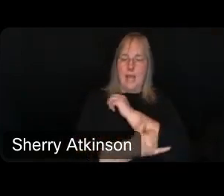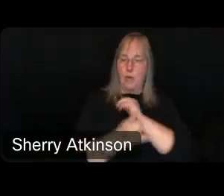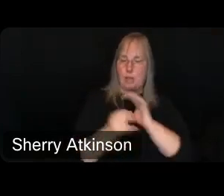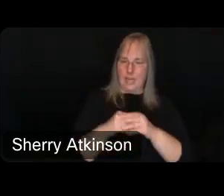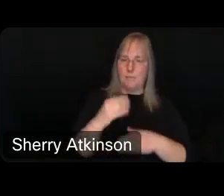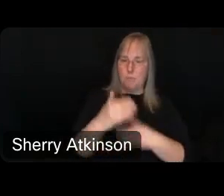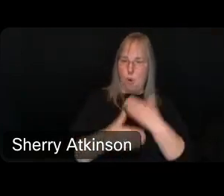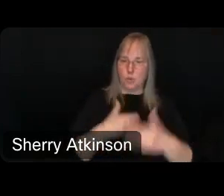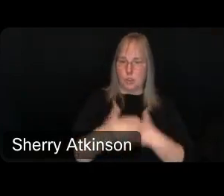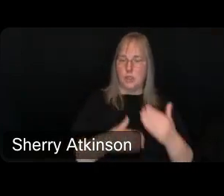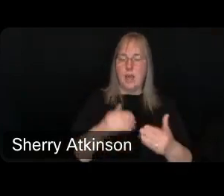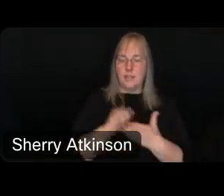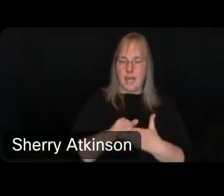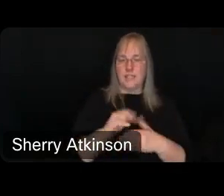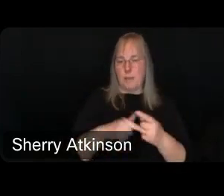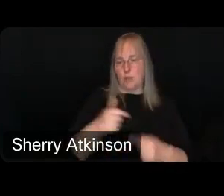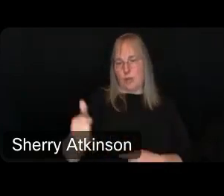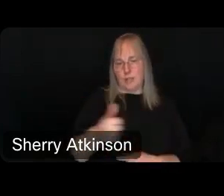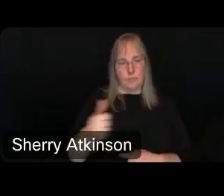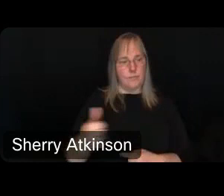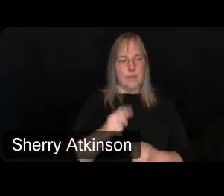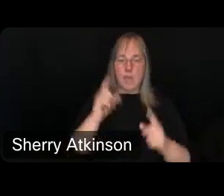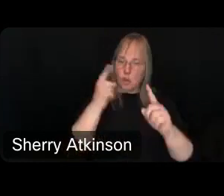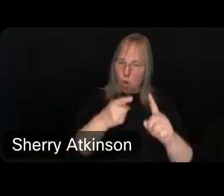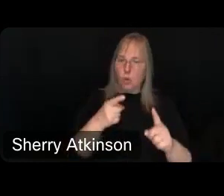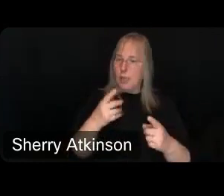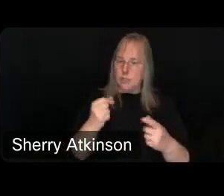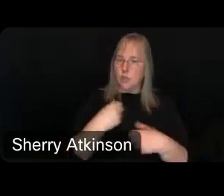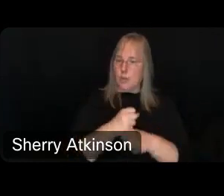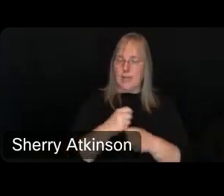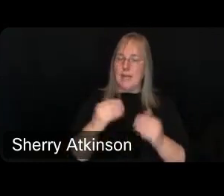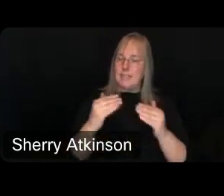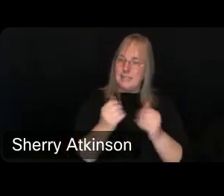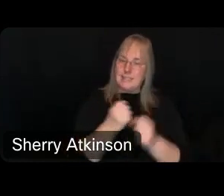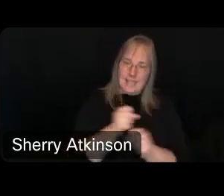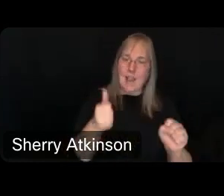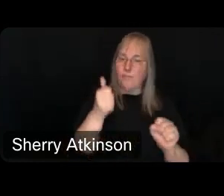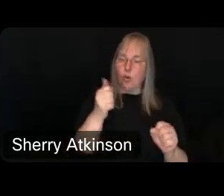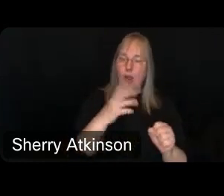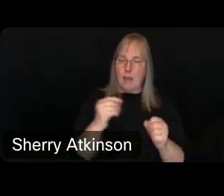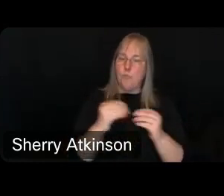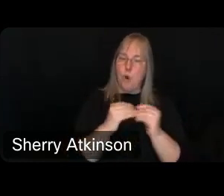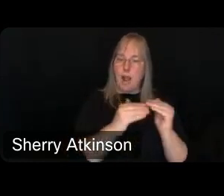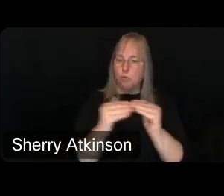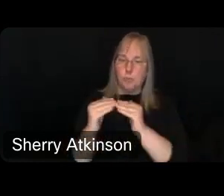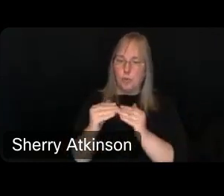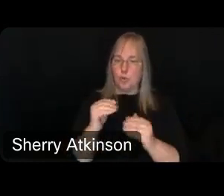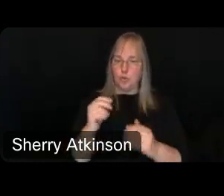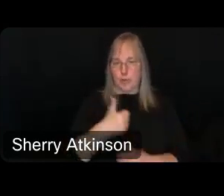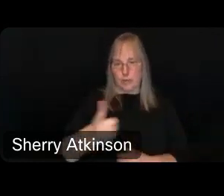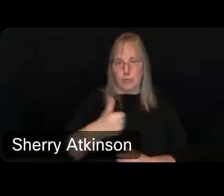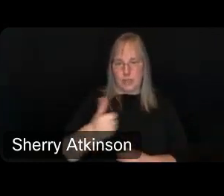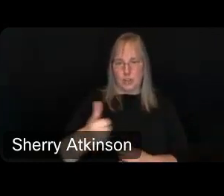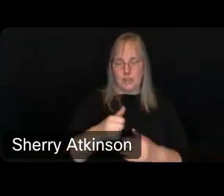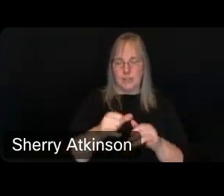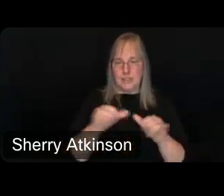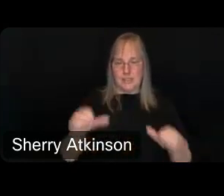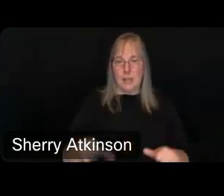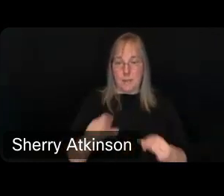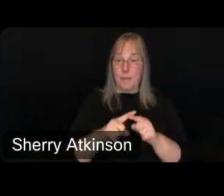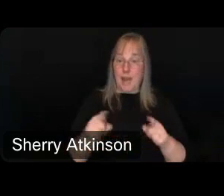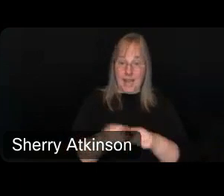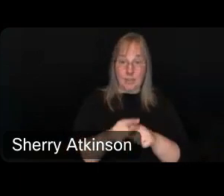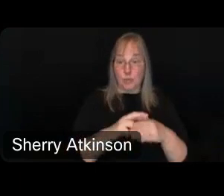goal of the chapter is still to create a safer and more equitable transportation system. But as a result of the amendment process, there was an